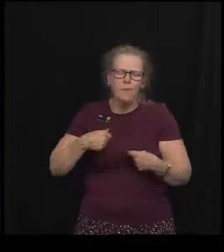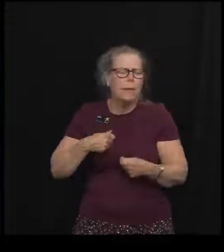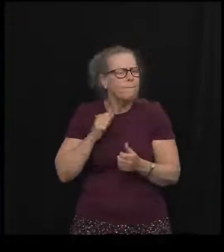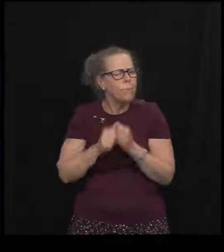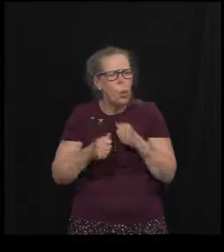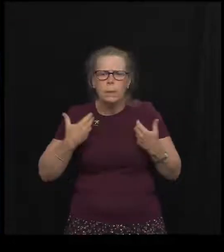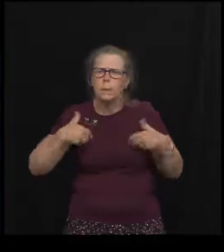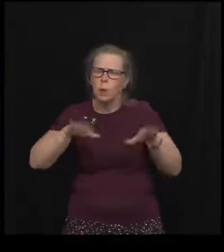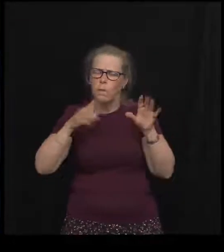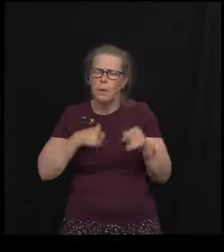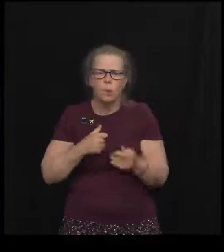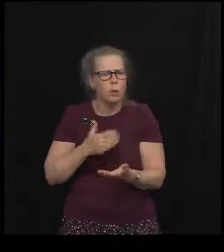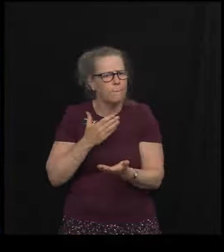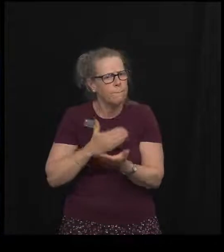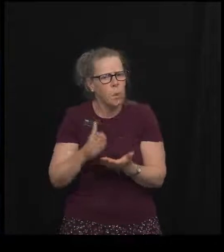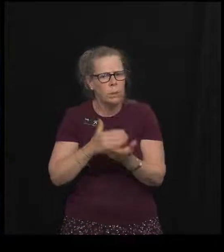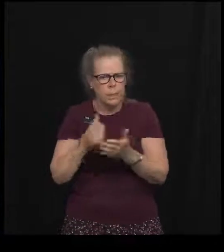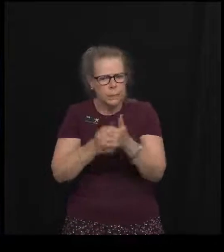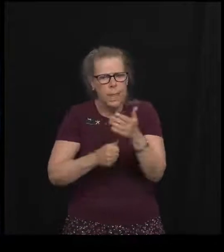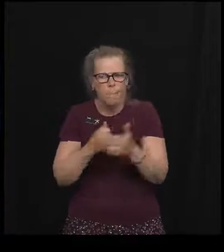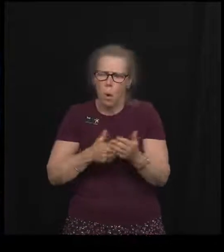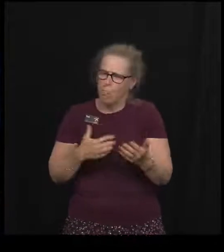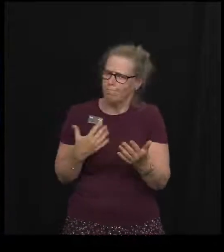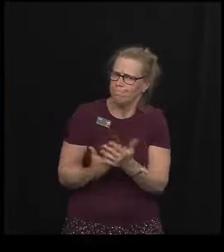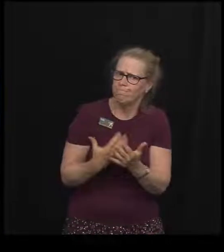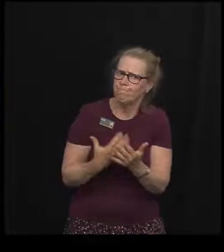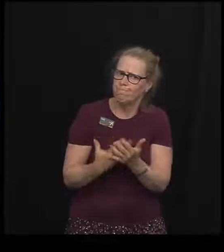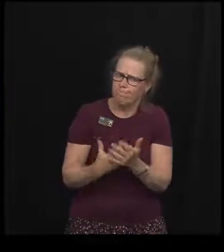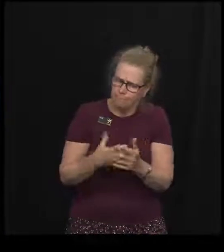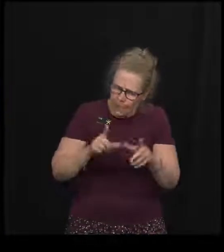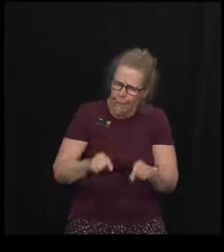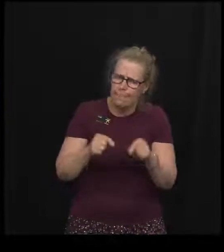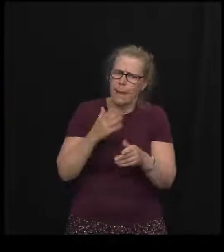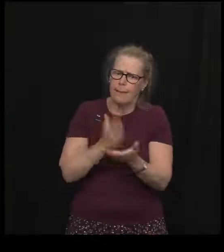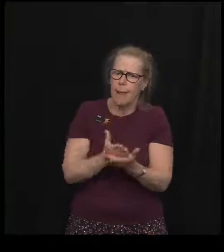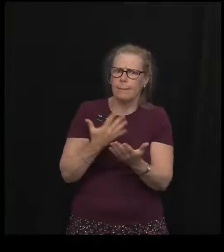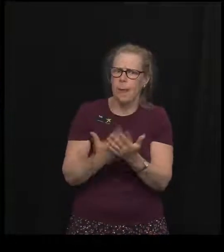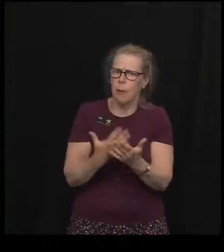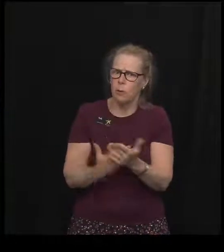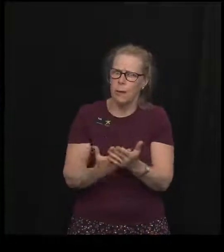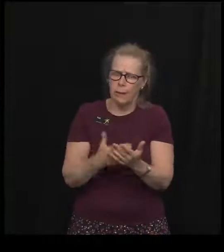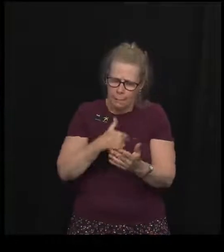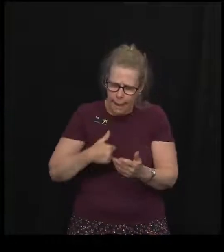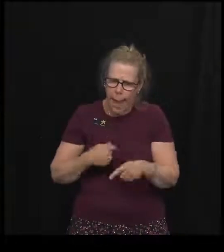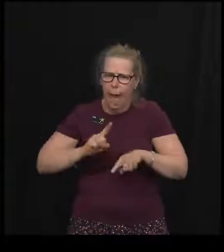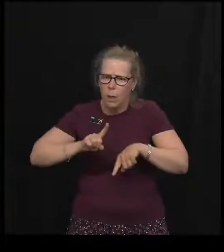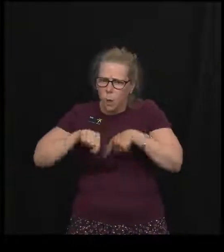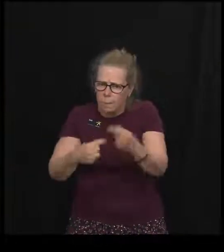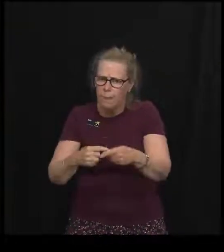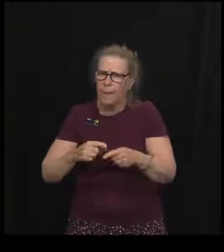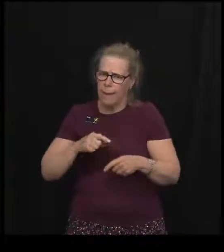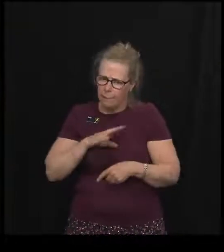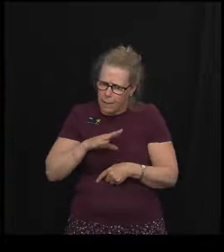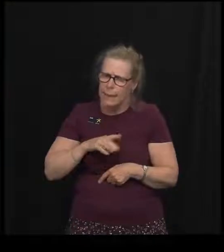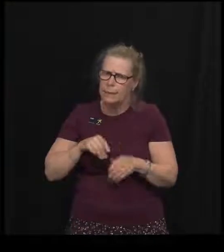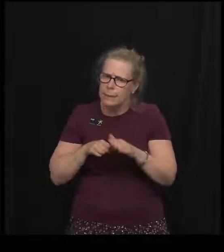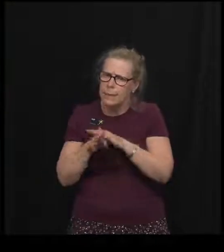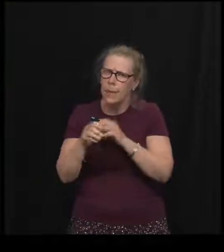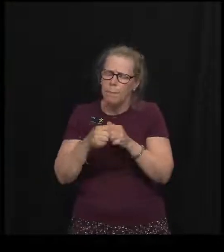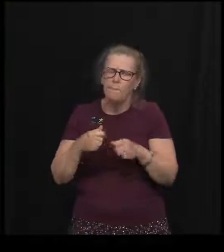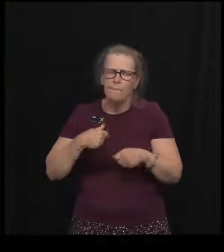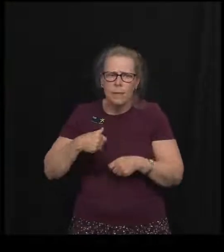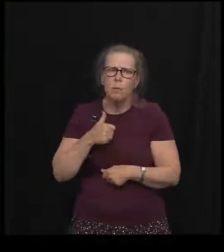to continue to fight and to argue, like you said, that there are progress and we can make more progress. And we are not